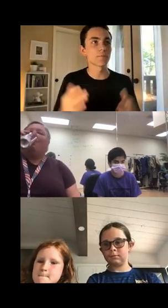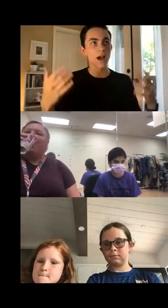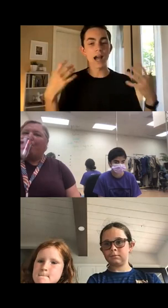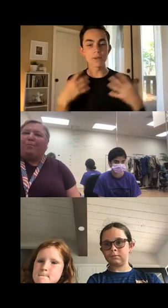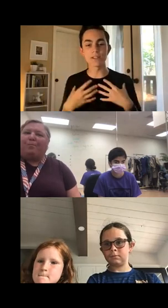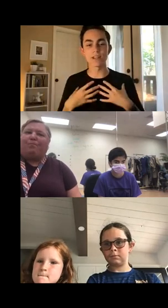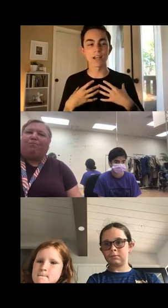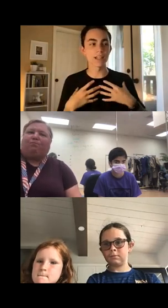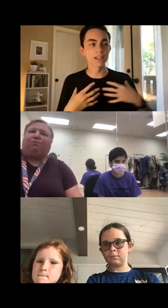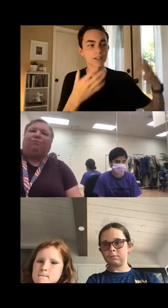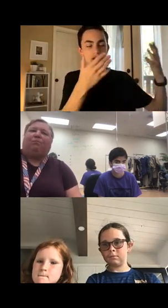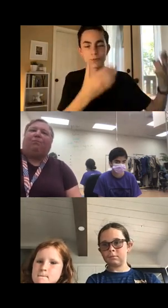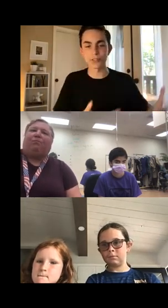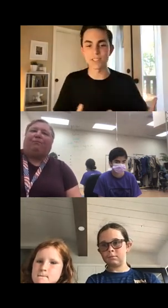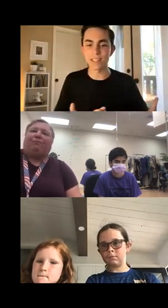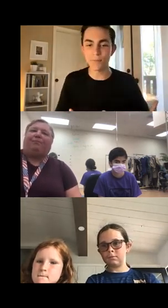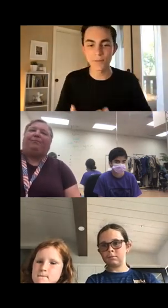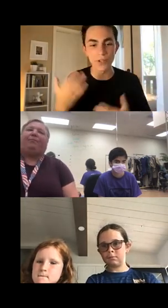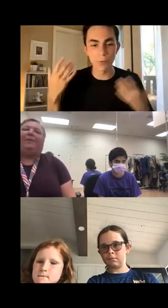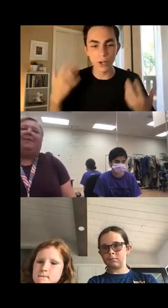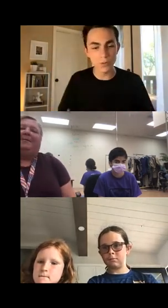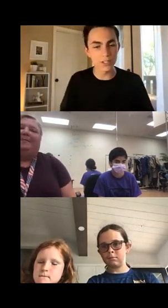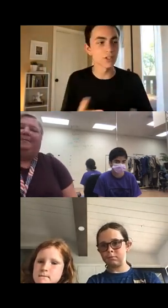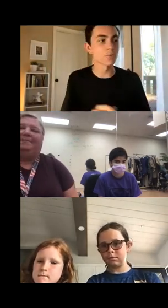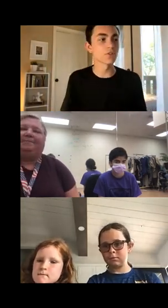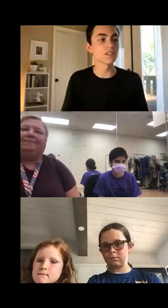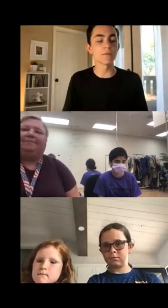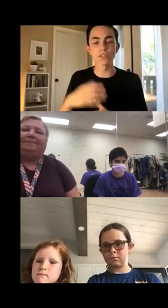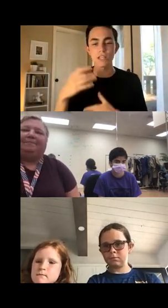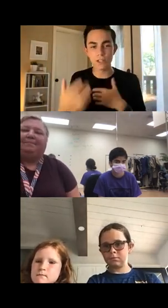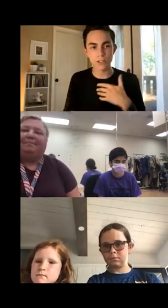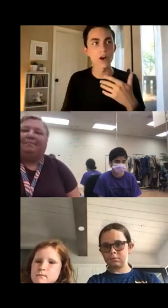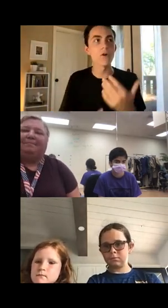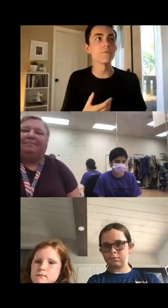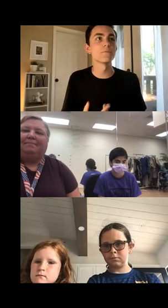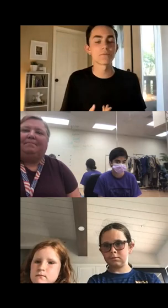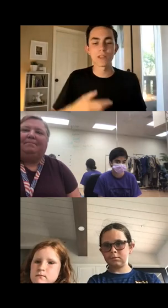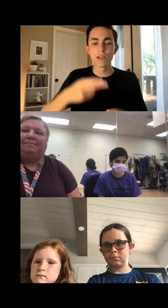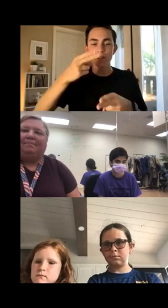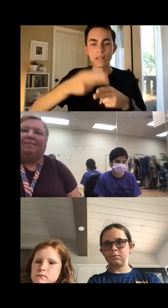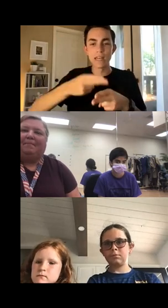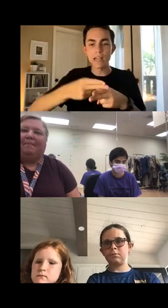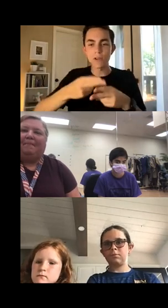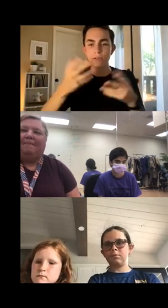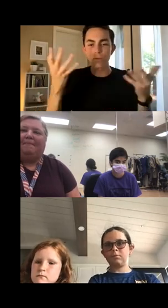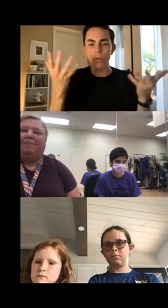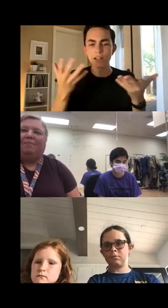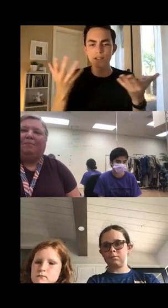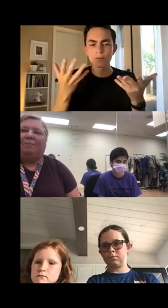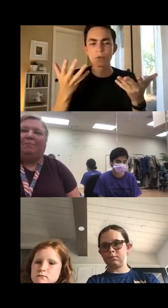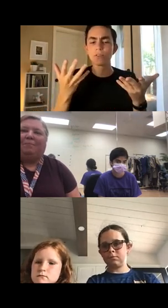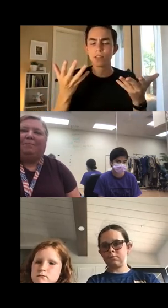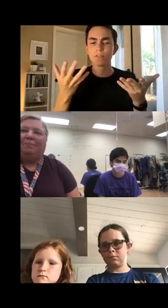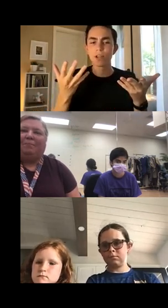Okay, I'm going to sign this person's name. So you can watch me sign this person's name. I'll take it slow. Name